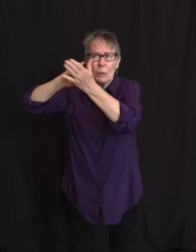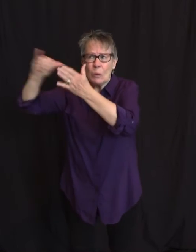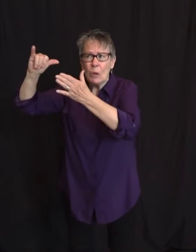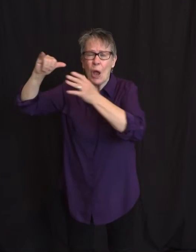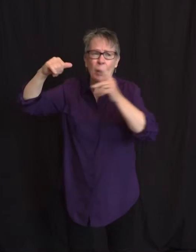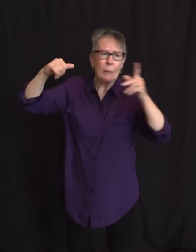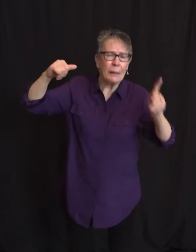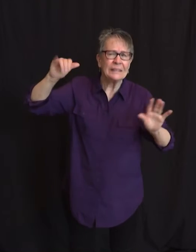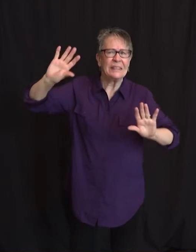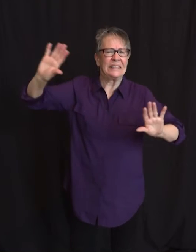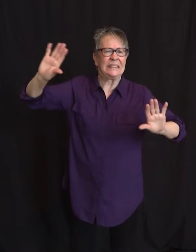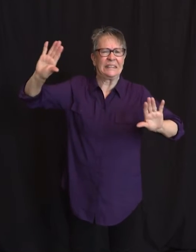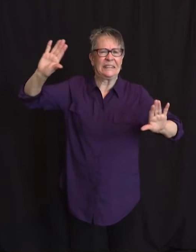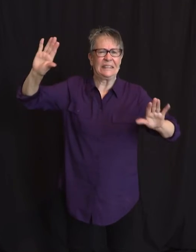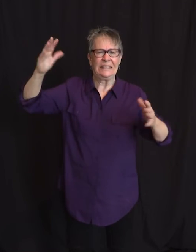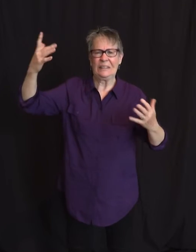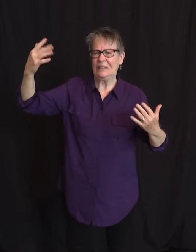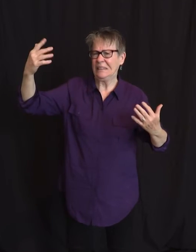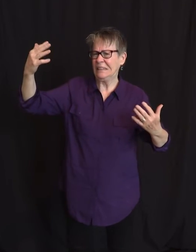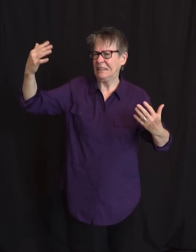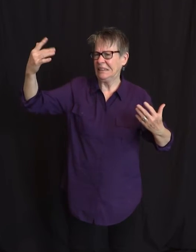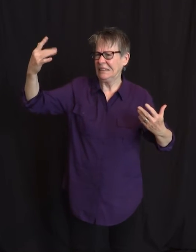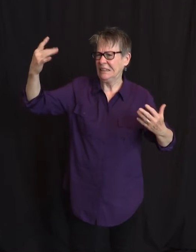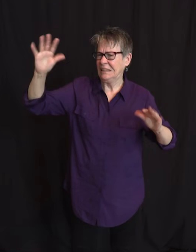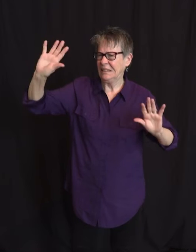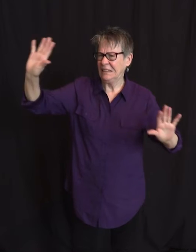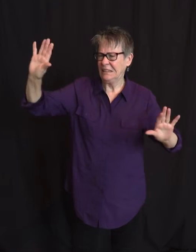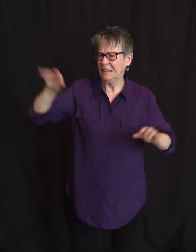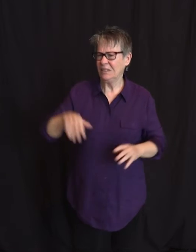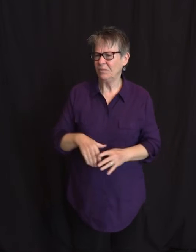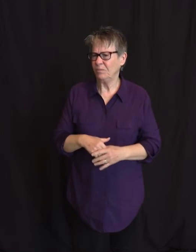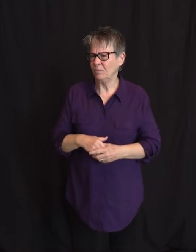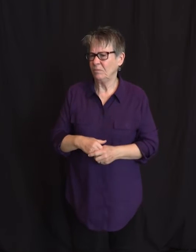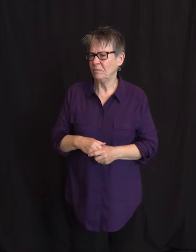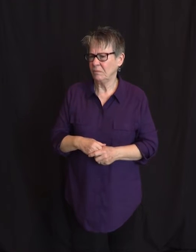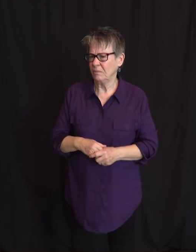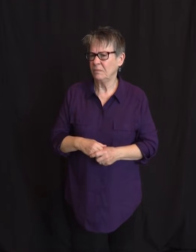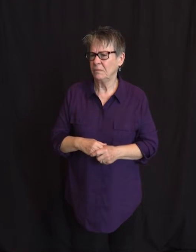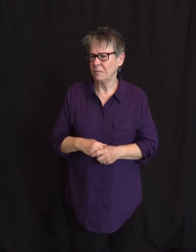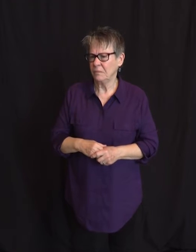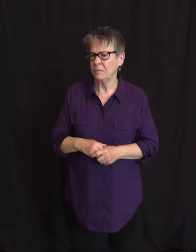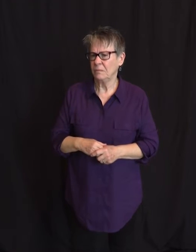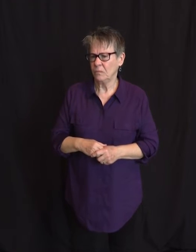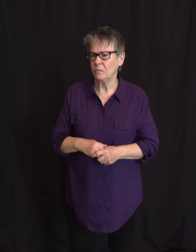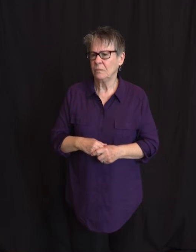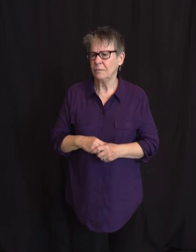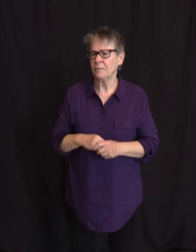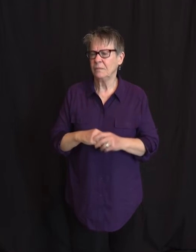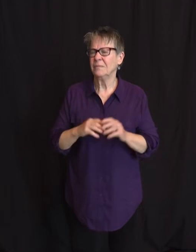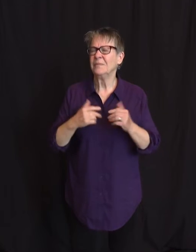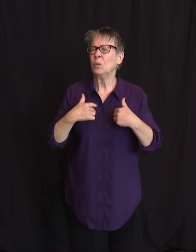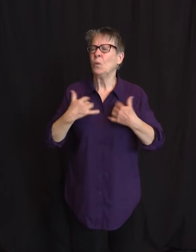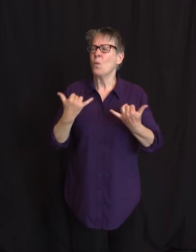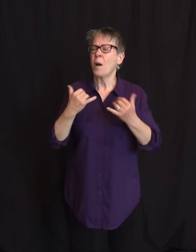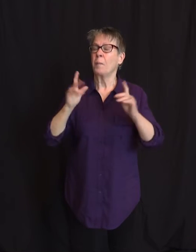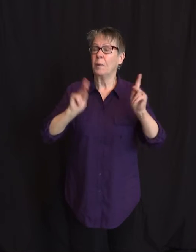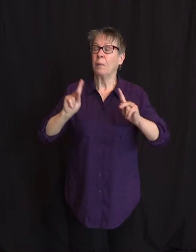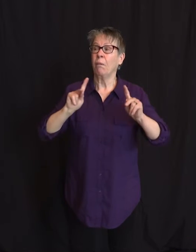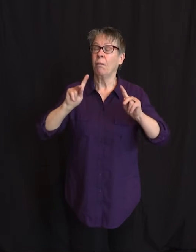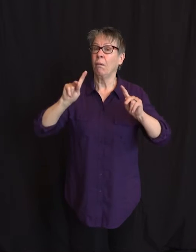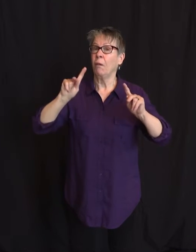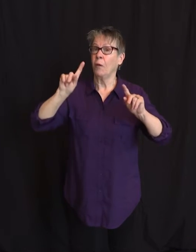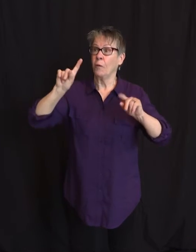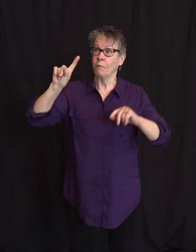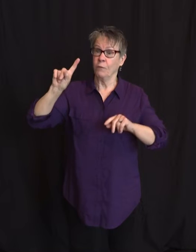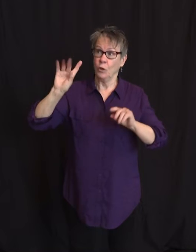shore community, particularly in the off-season, does not have the healthcare infrastructure to support